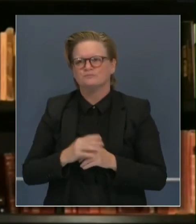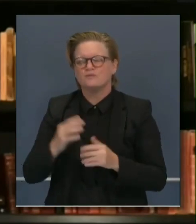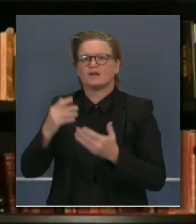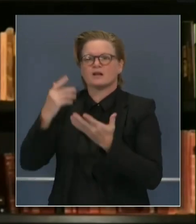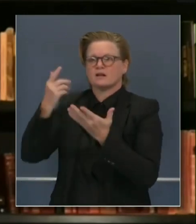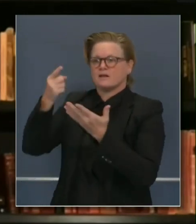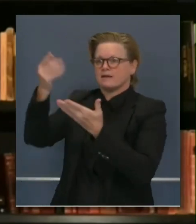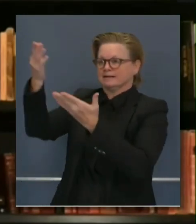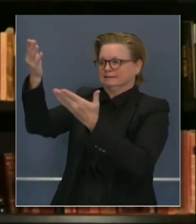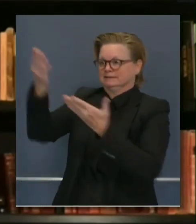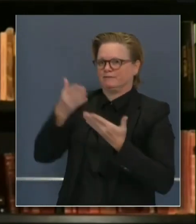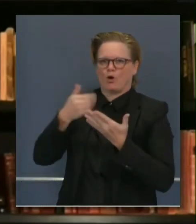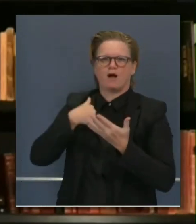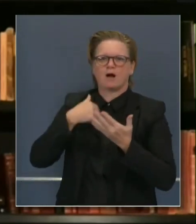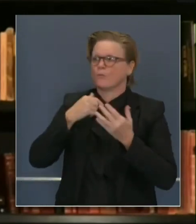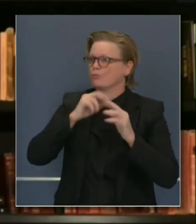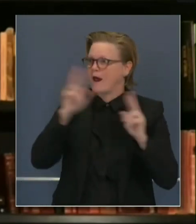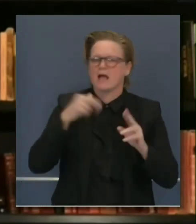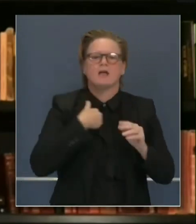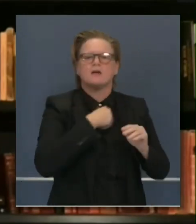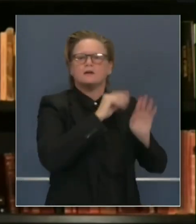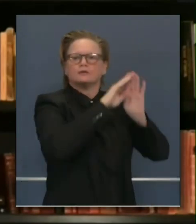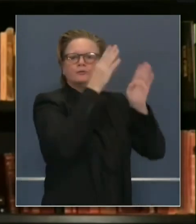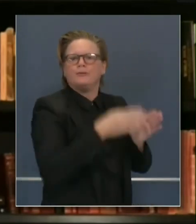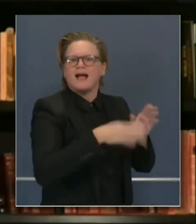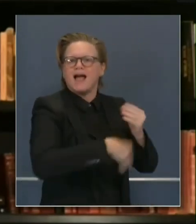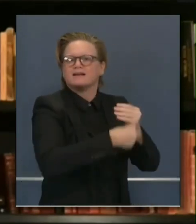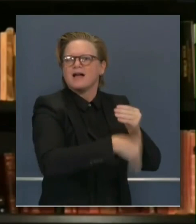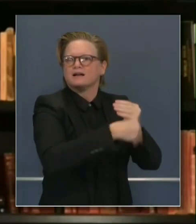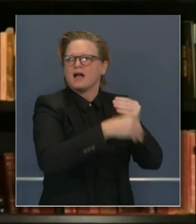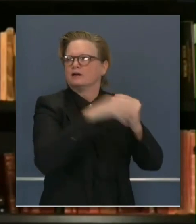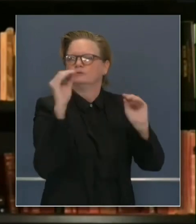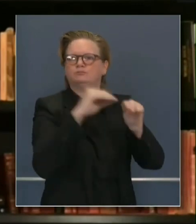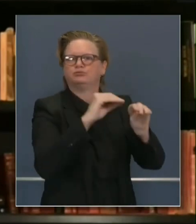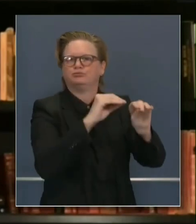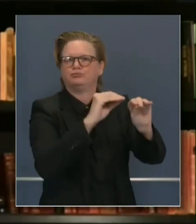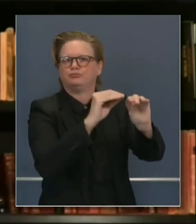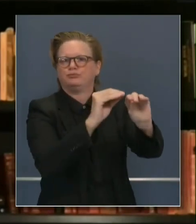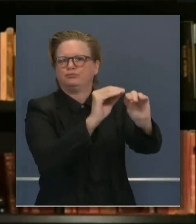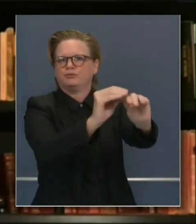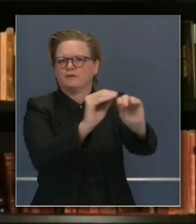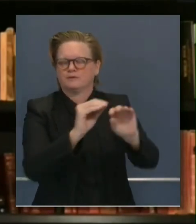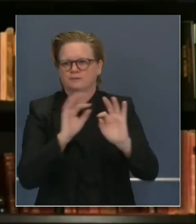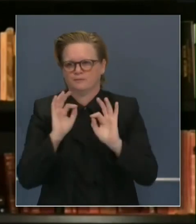additional units, again, expecting them within the month and a half or so.